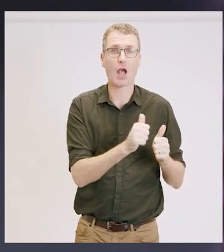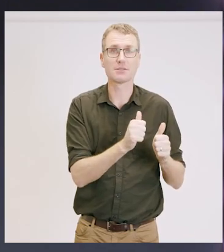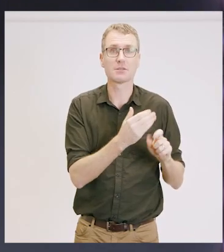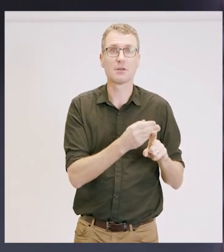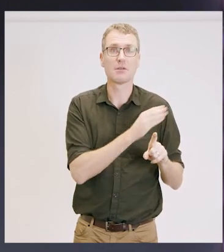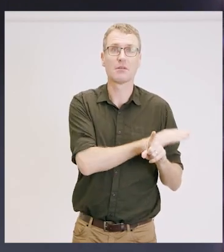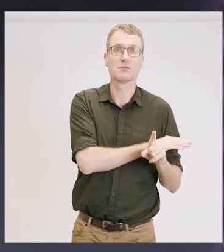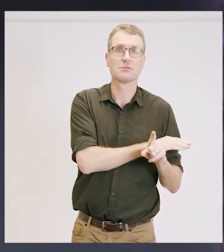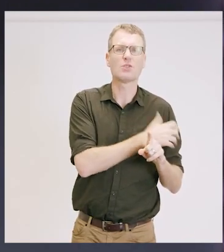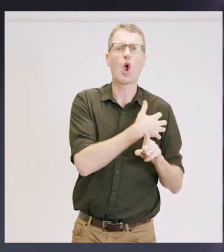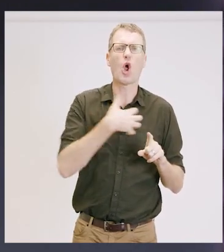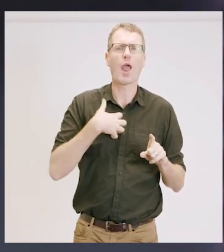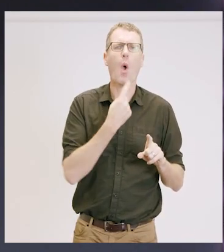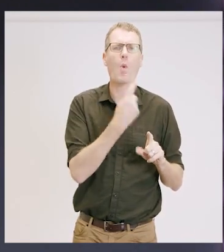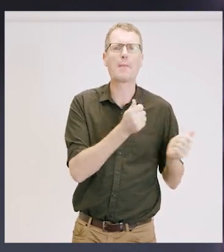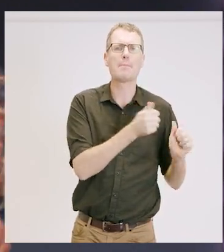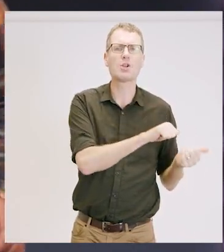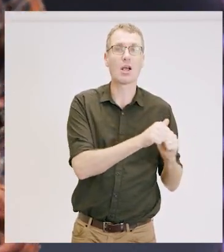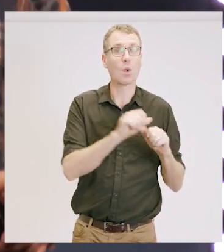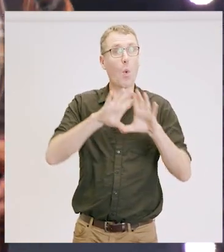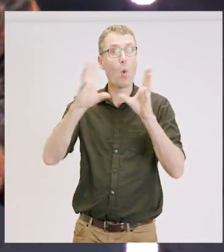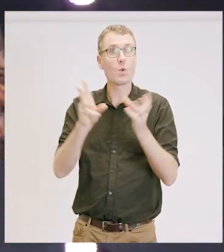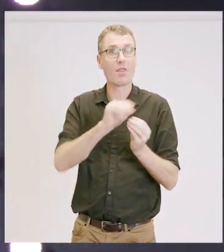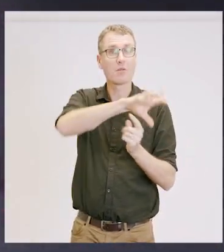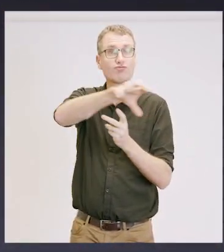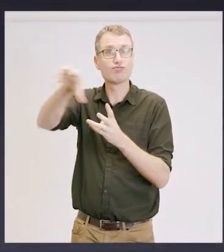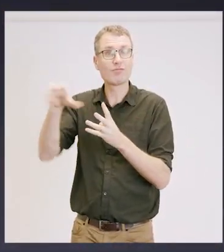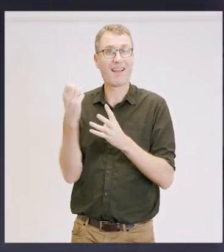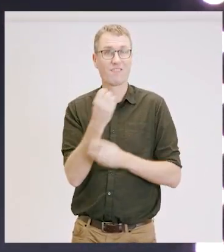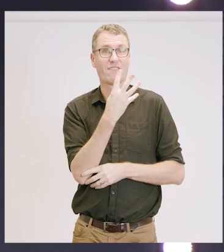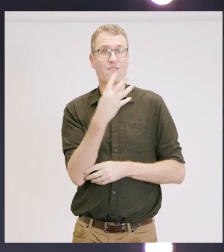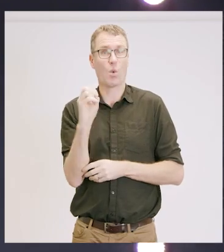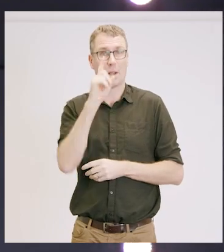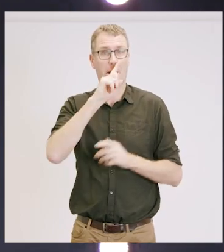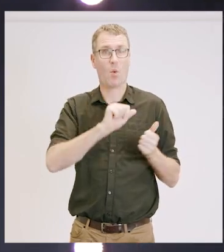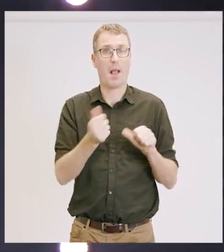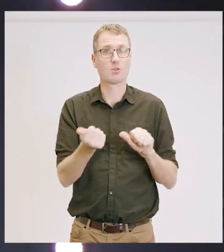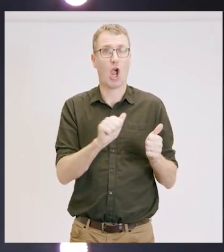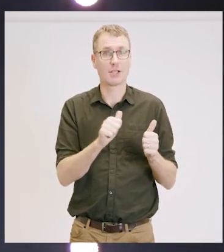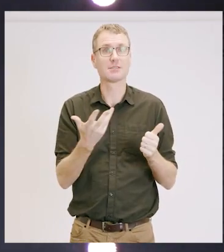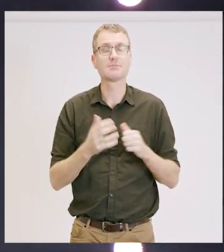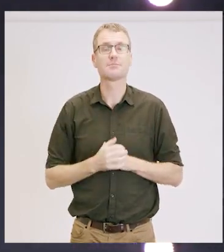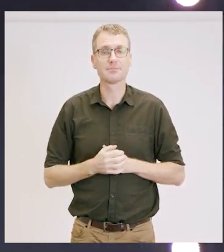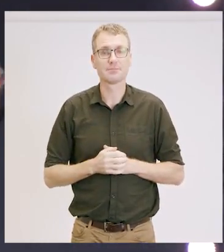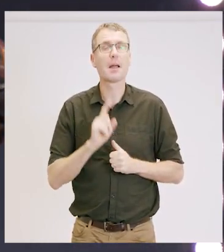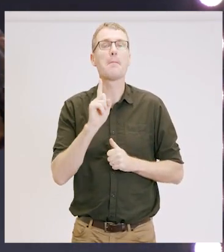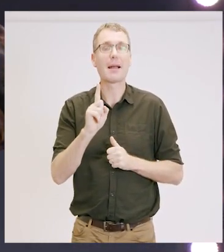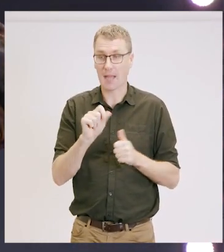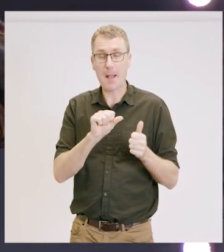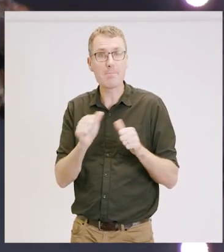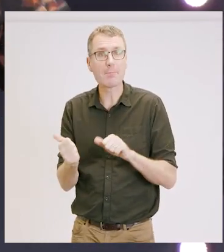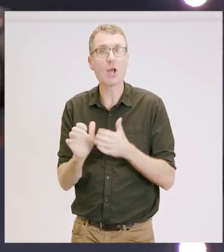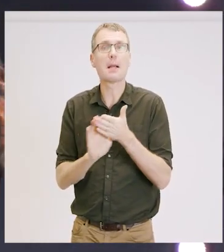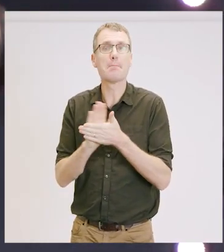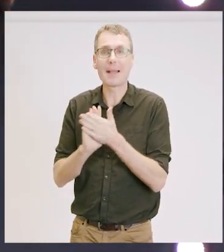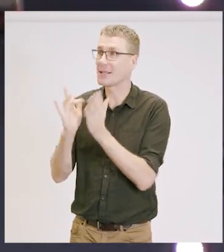in the service before, I think we've got about 40 baptisms around our campuses today. And what it's actually saying is that